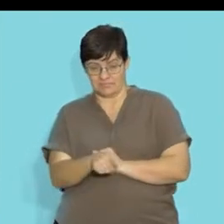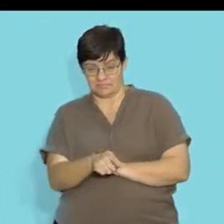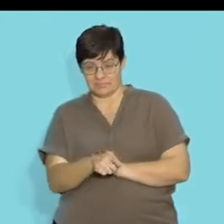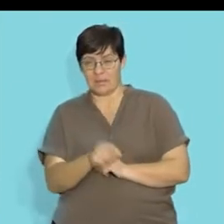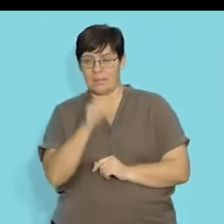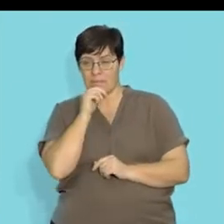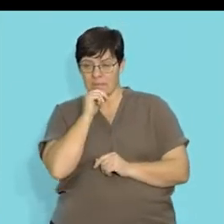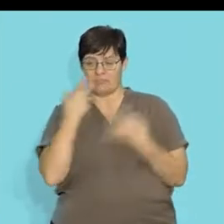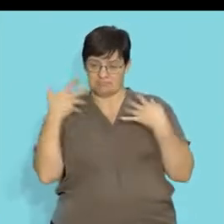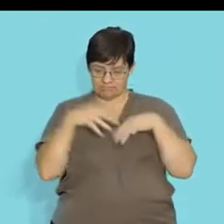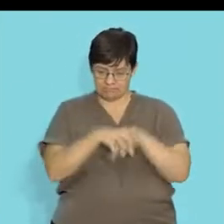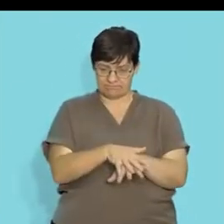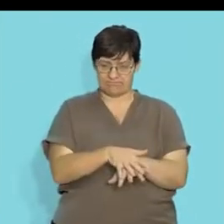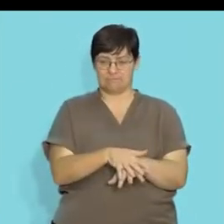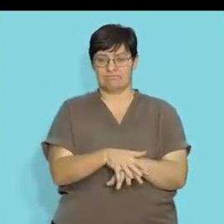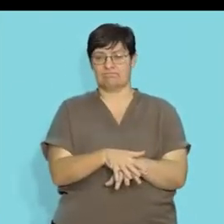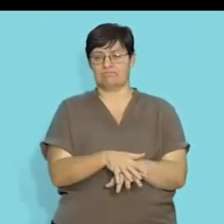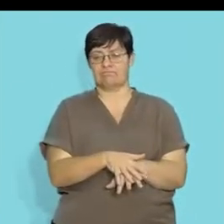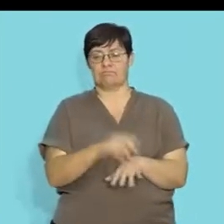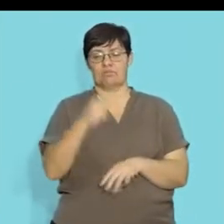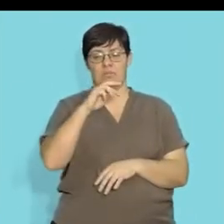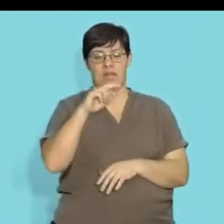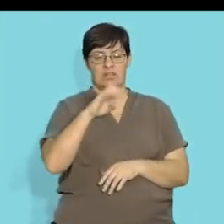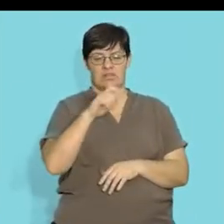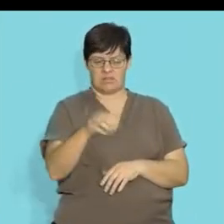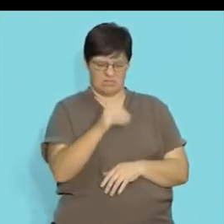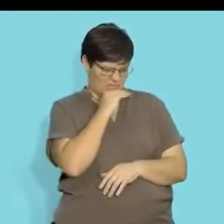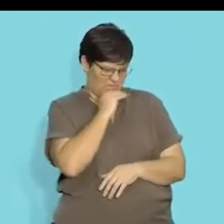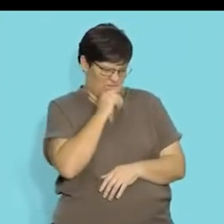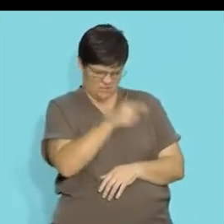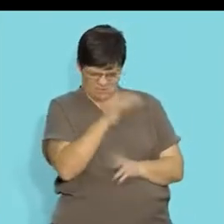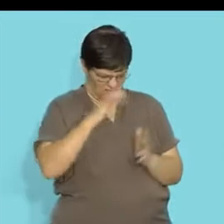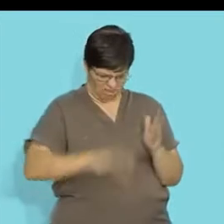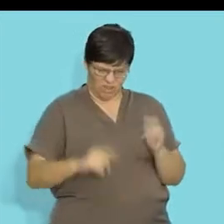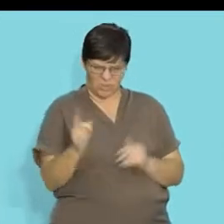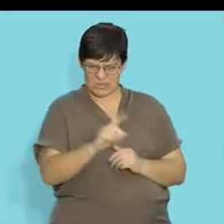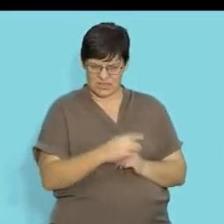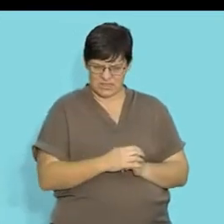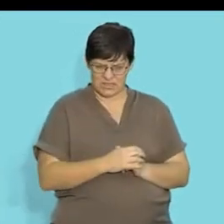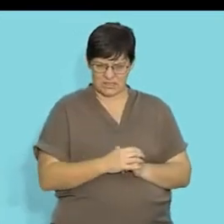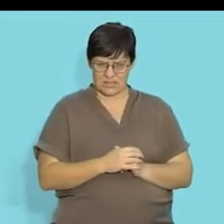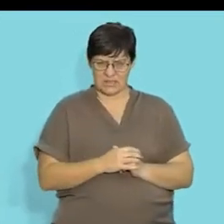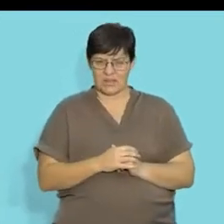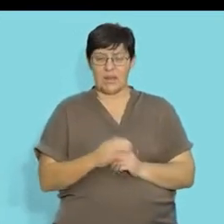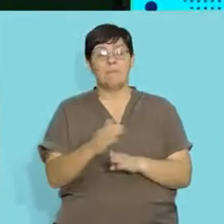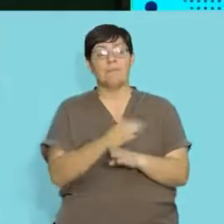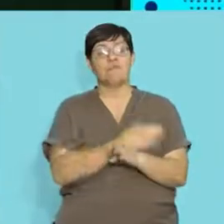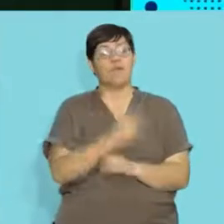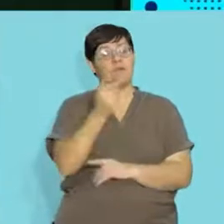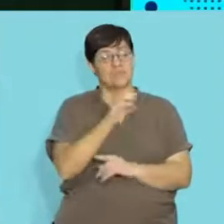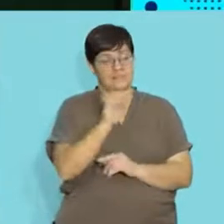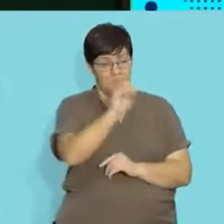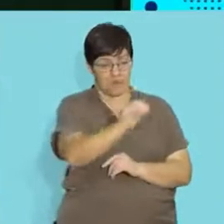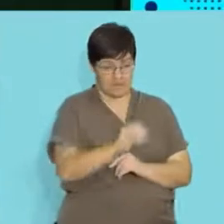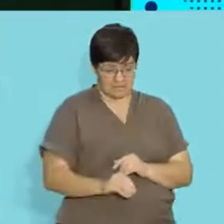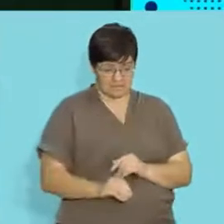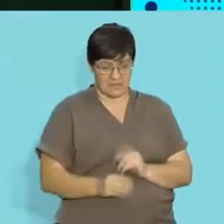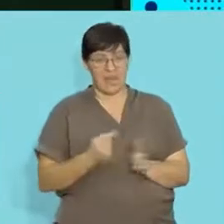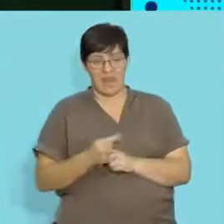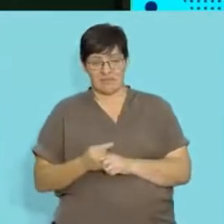dormancy, causing a uniform germination. Now what does this mean? So before seeds are planted, a farmer